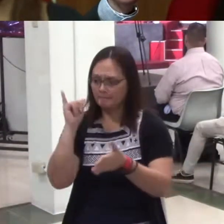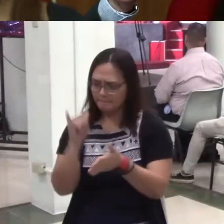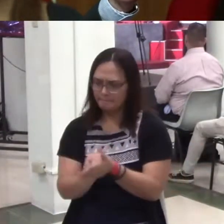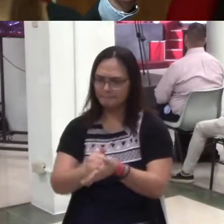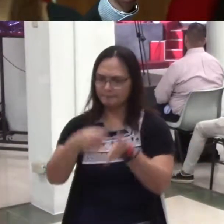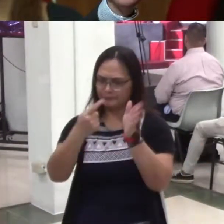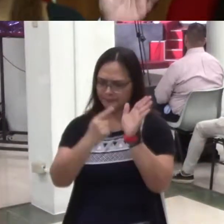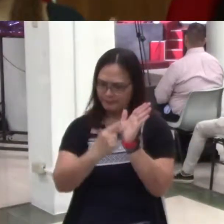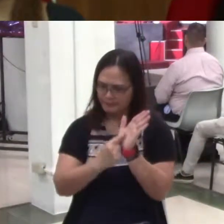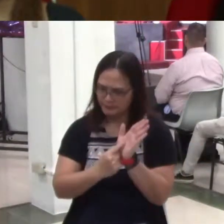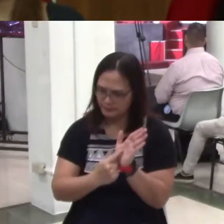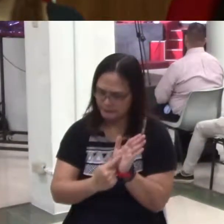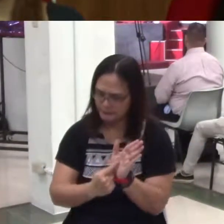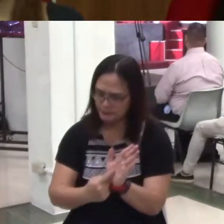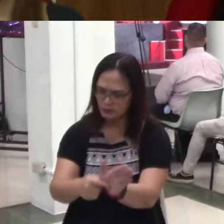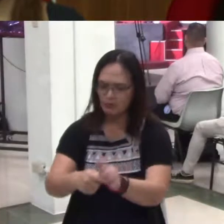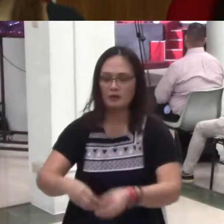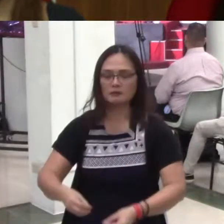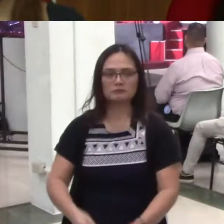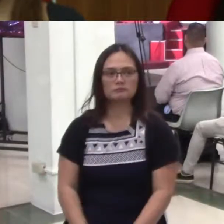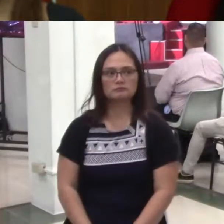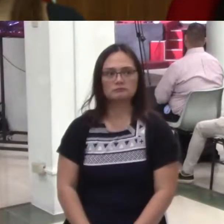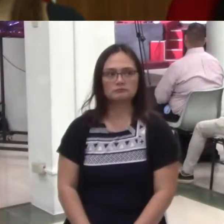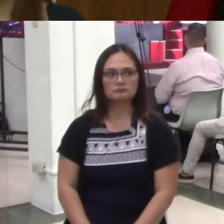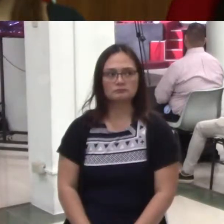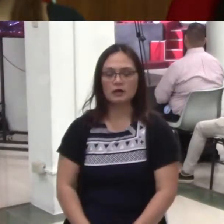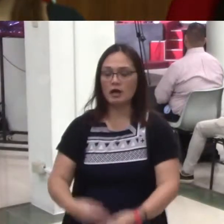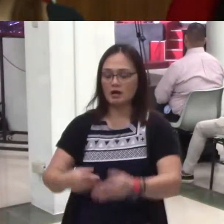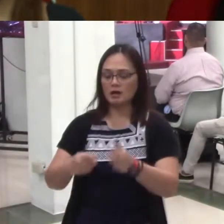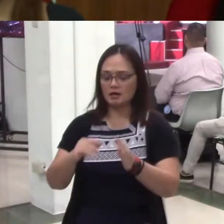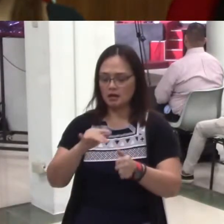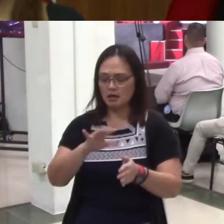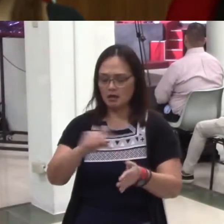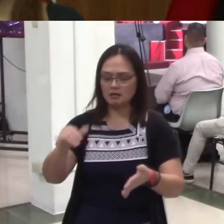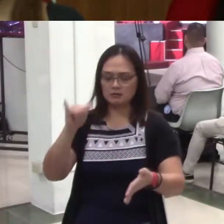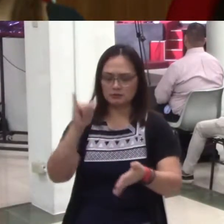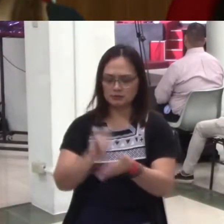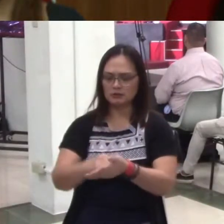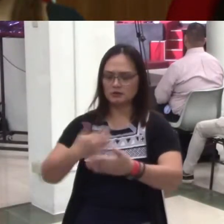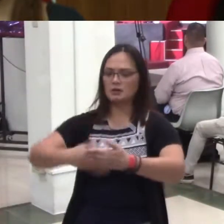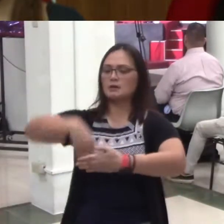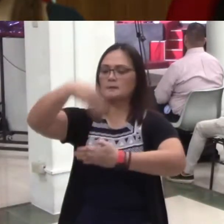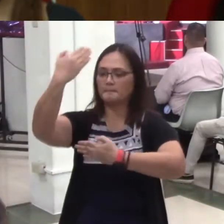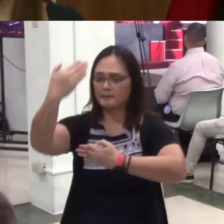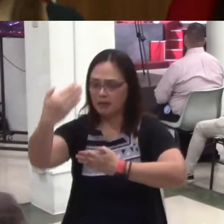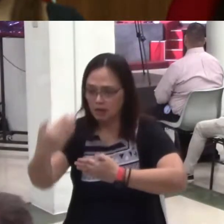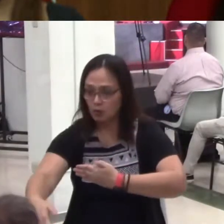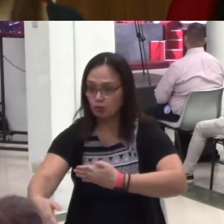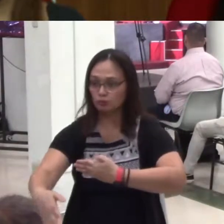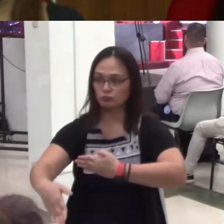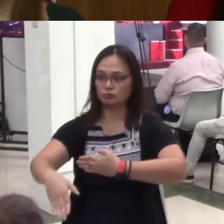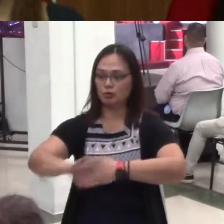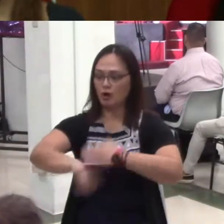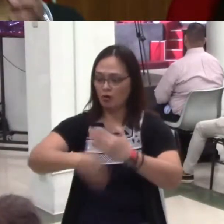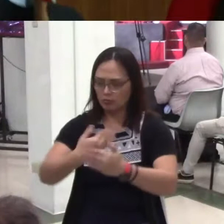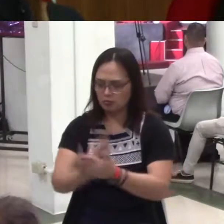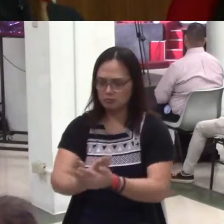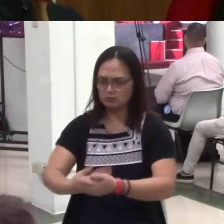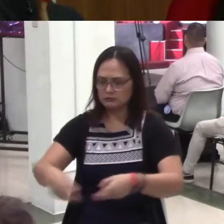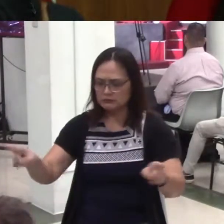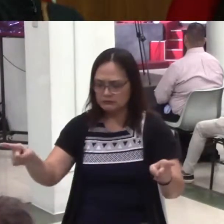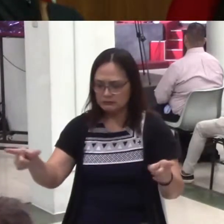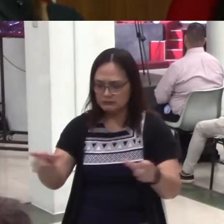conditions. Amen? That goes beyond all limitations. That goes